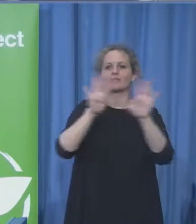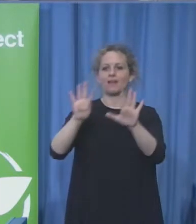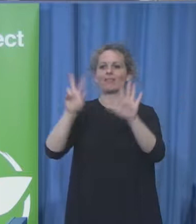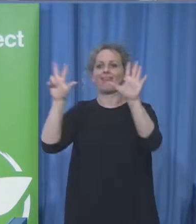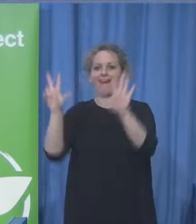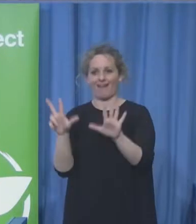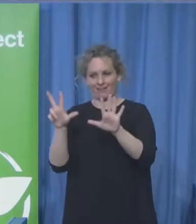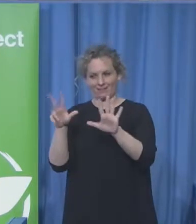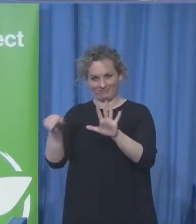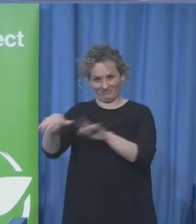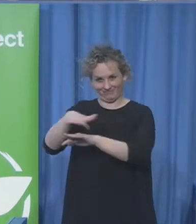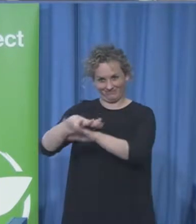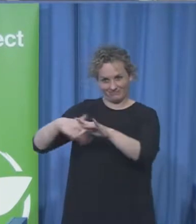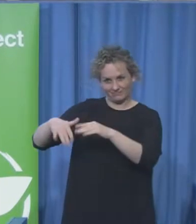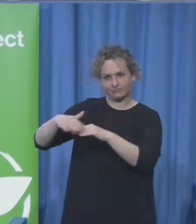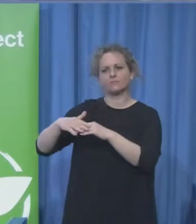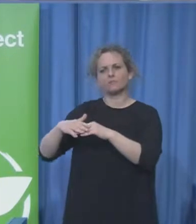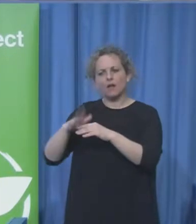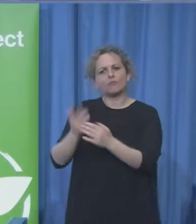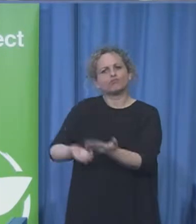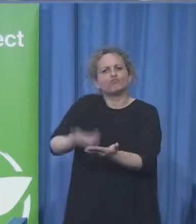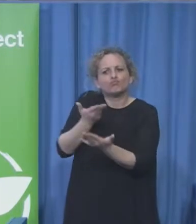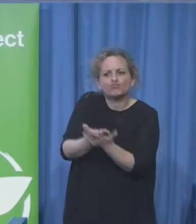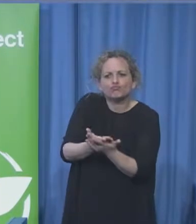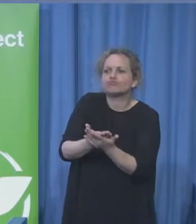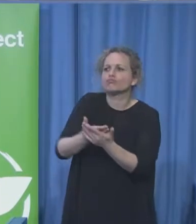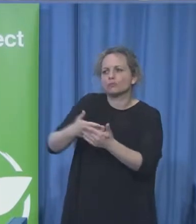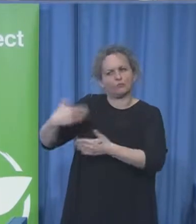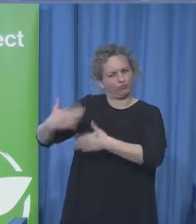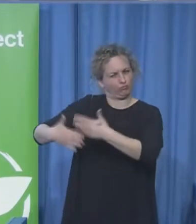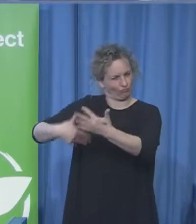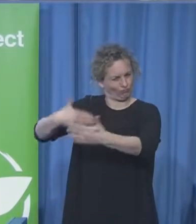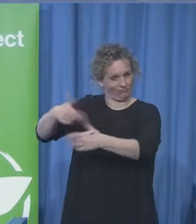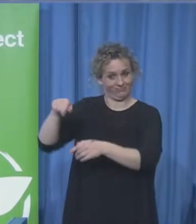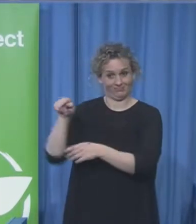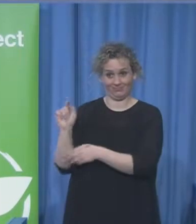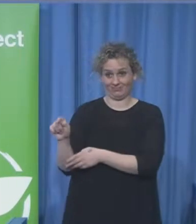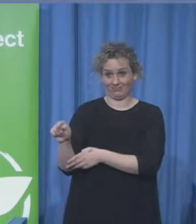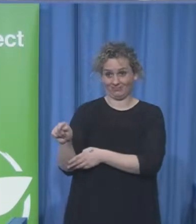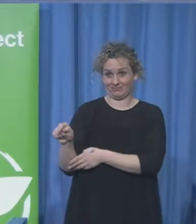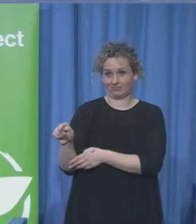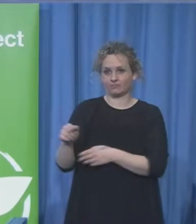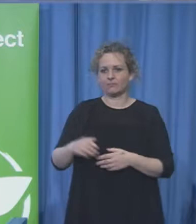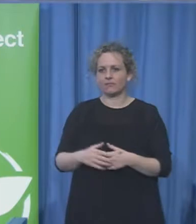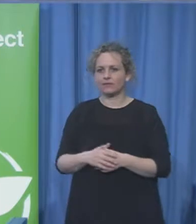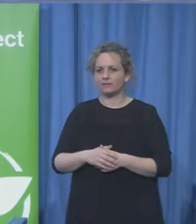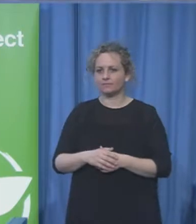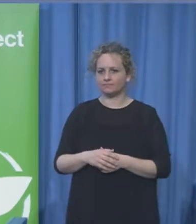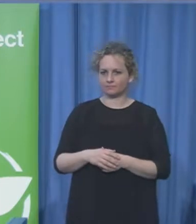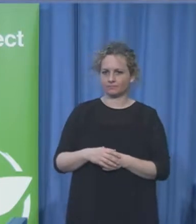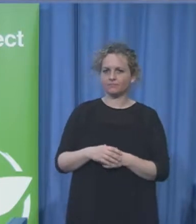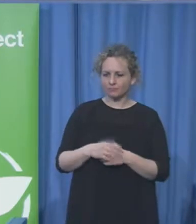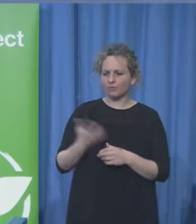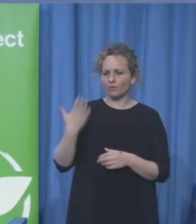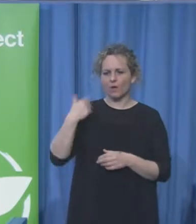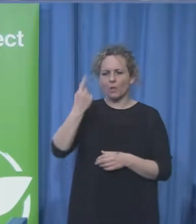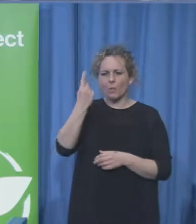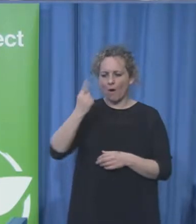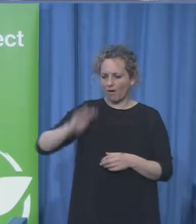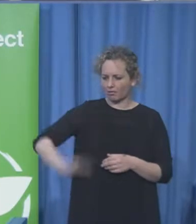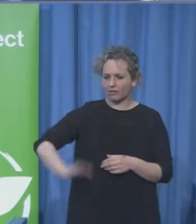but through this experience she had this sensitivity and felt that she had to give something back to